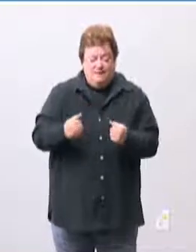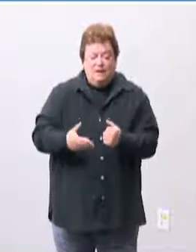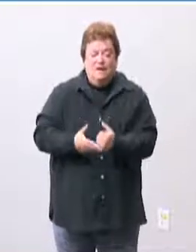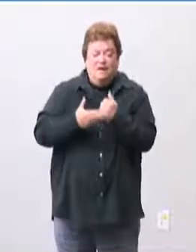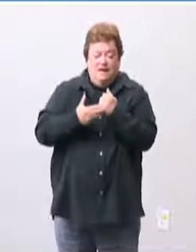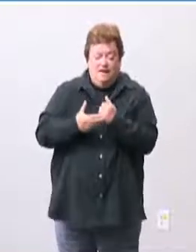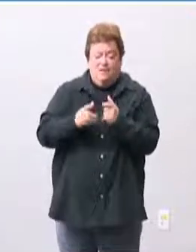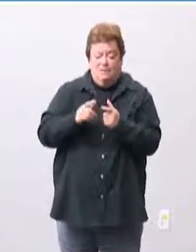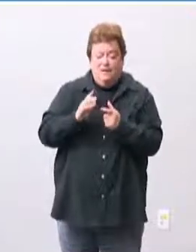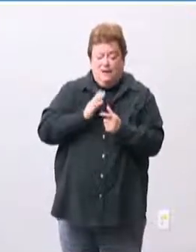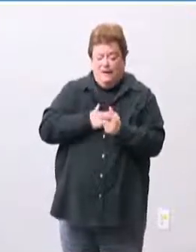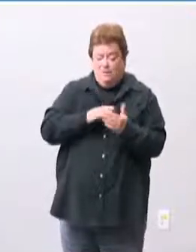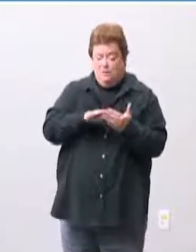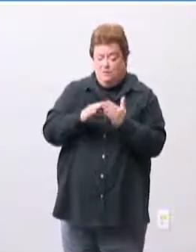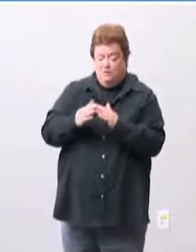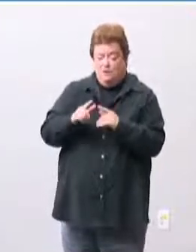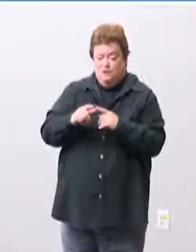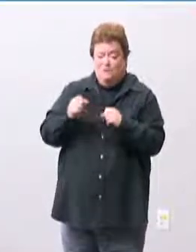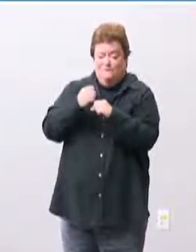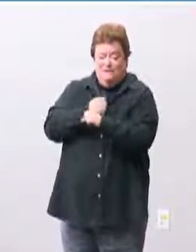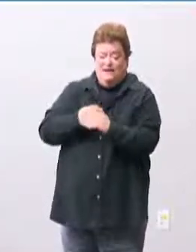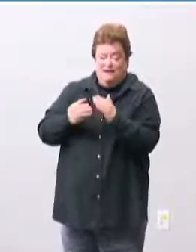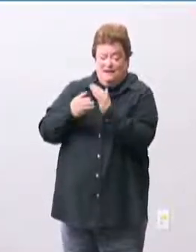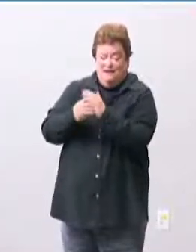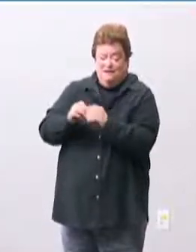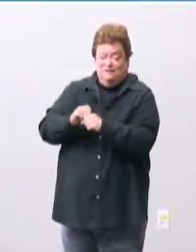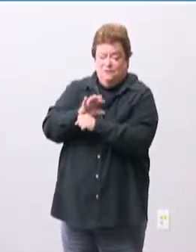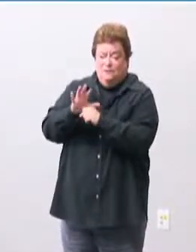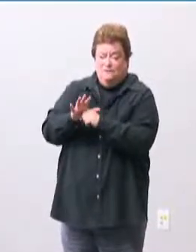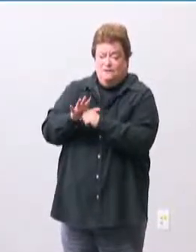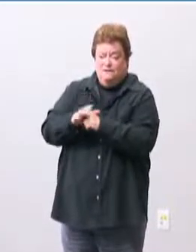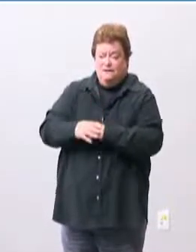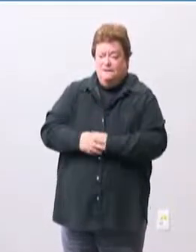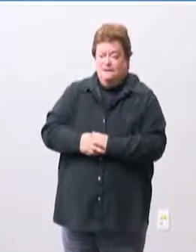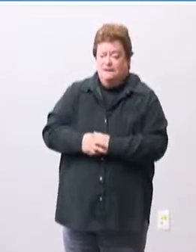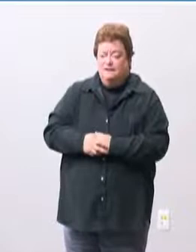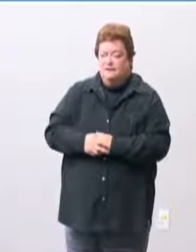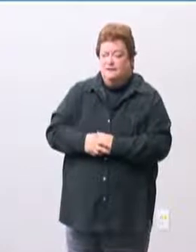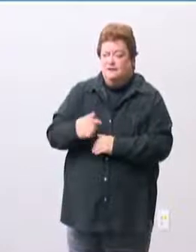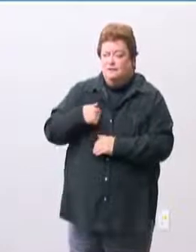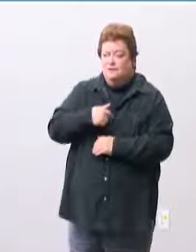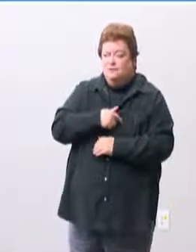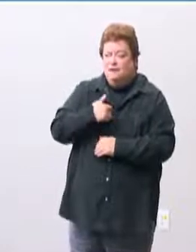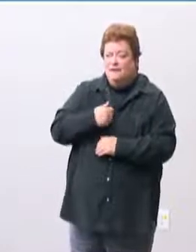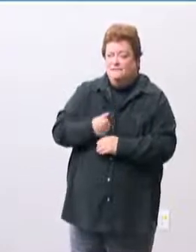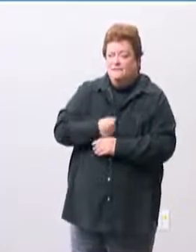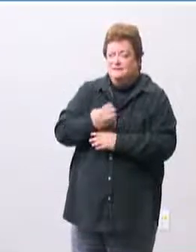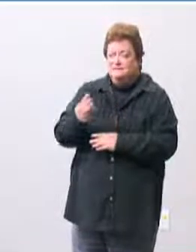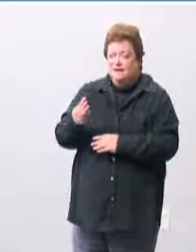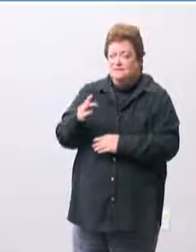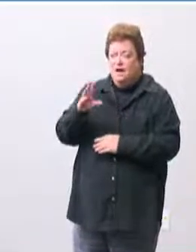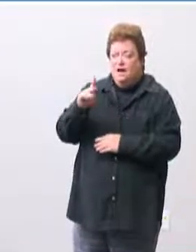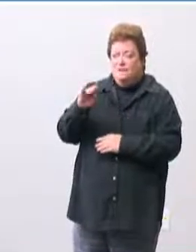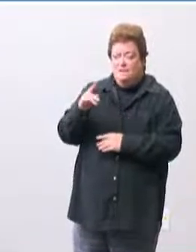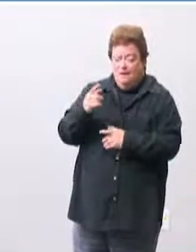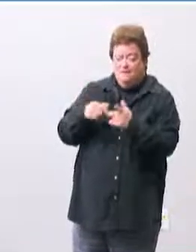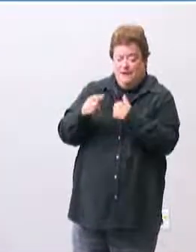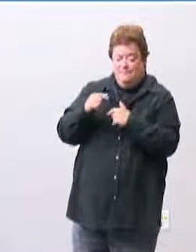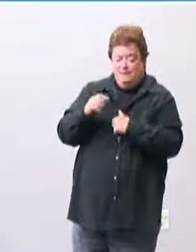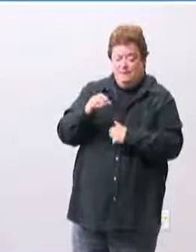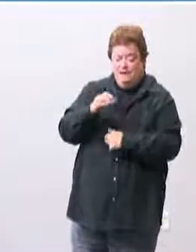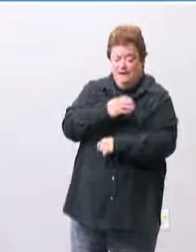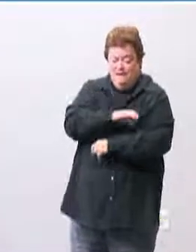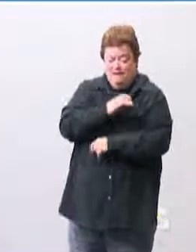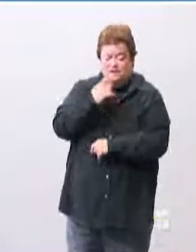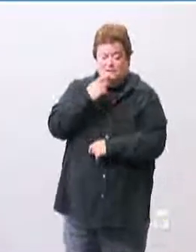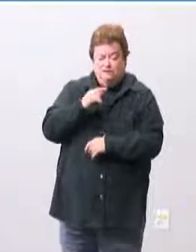community's progress in this fight against the virus. We have several upcoming clinics for children